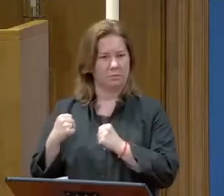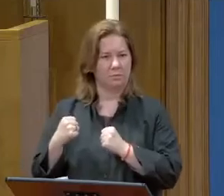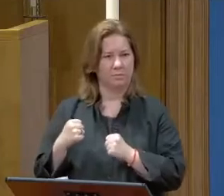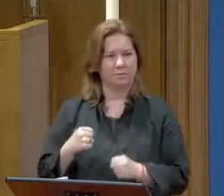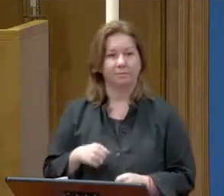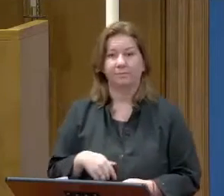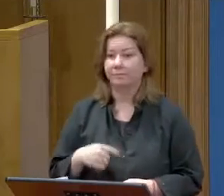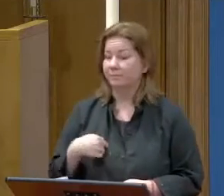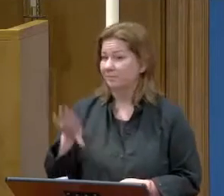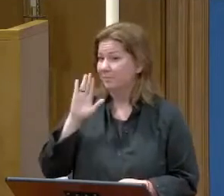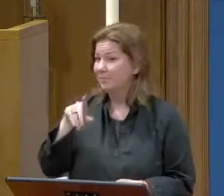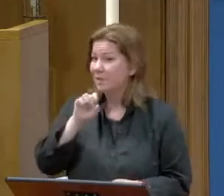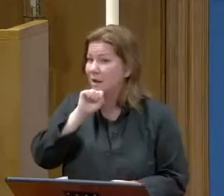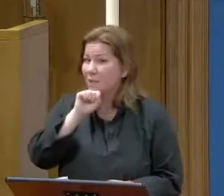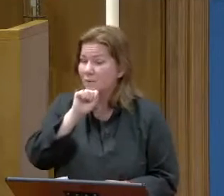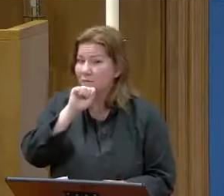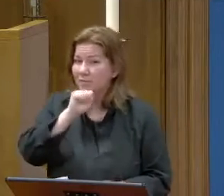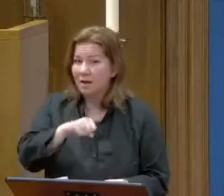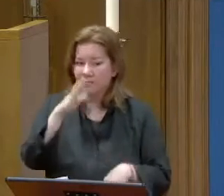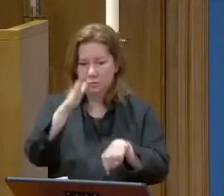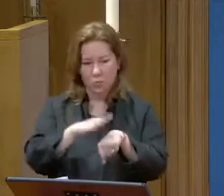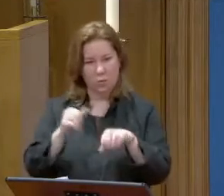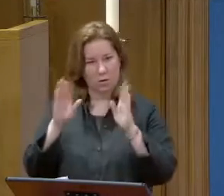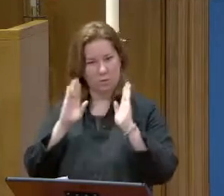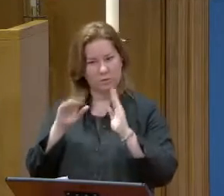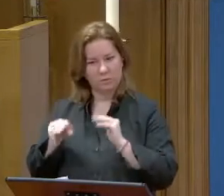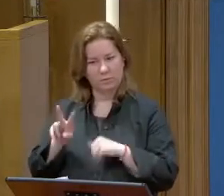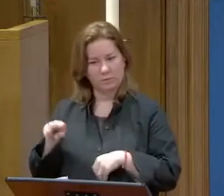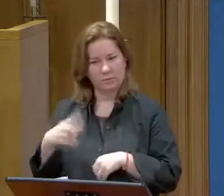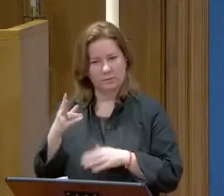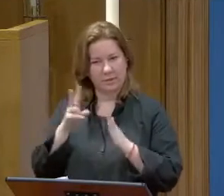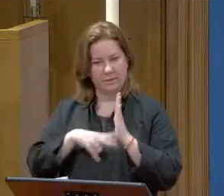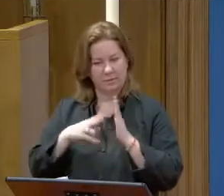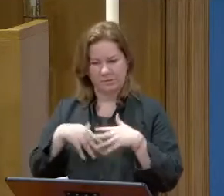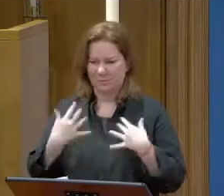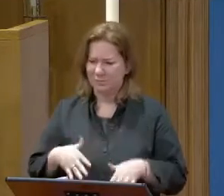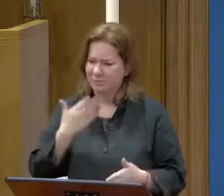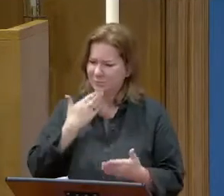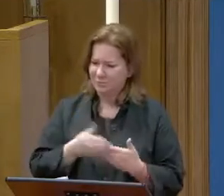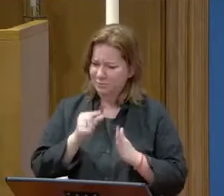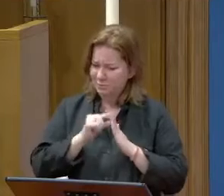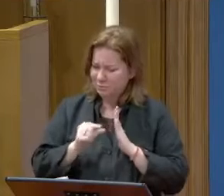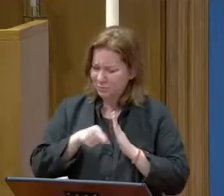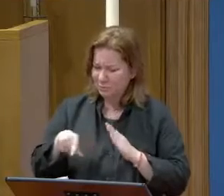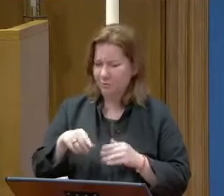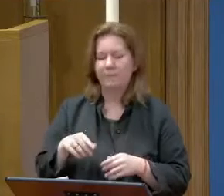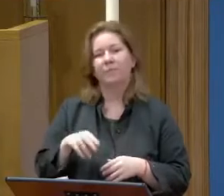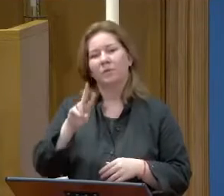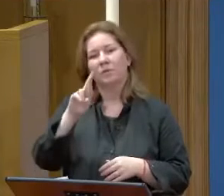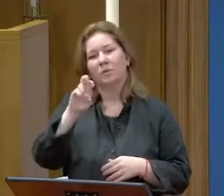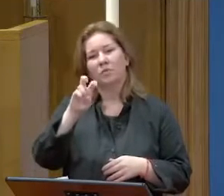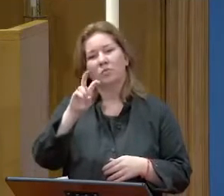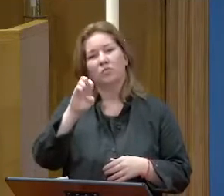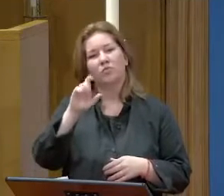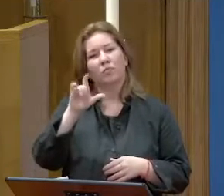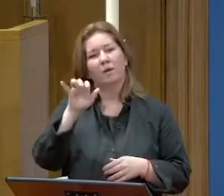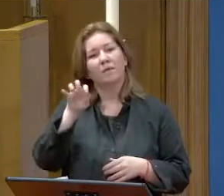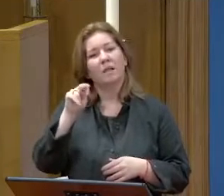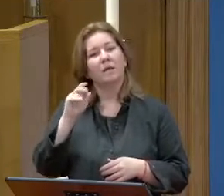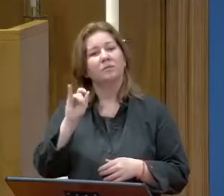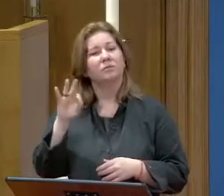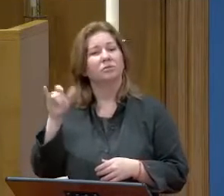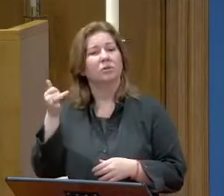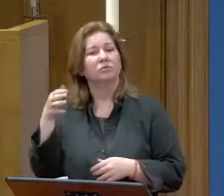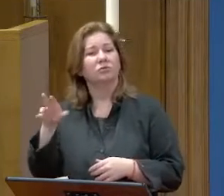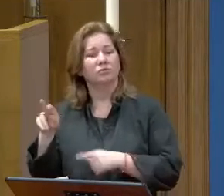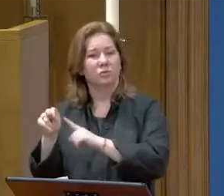love to call your attention to the second reading of today, too. Oh, such great scripture. The revelation of John we heard today, which